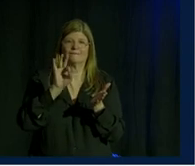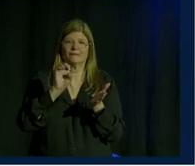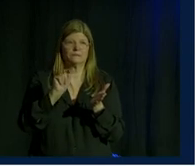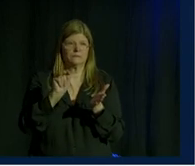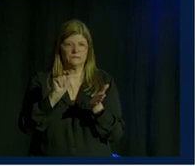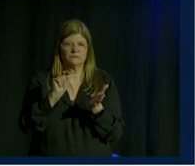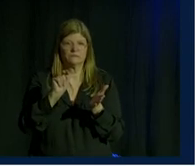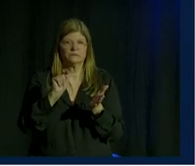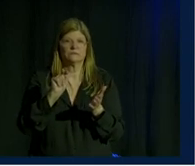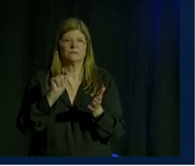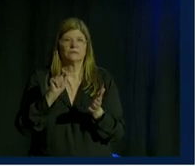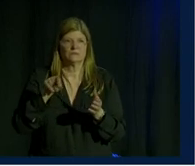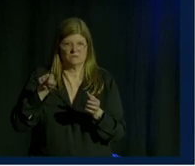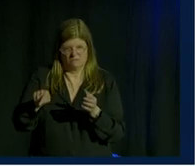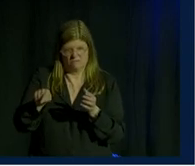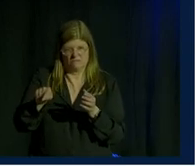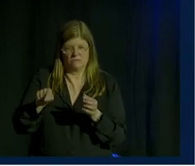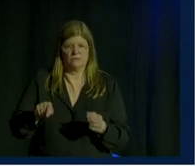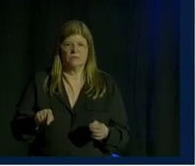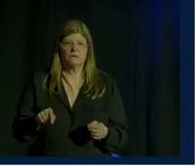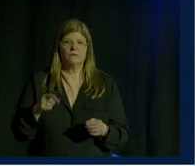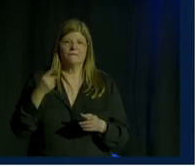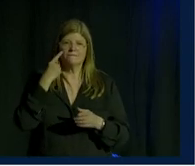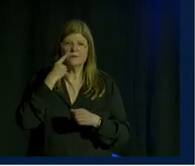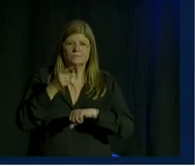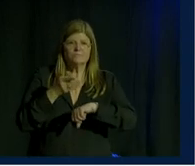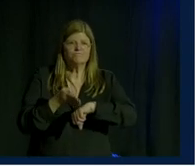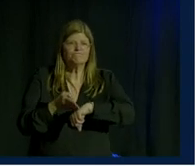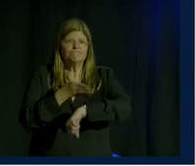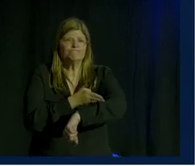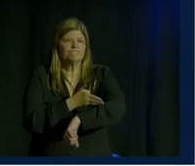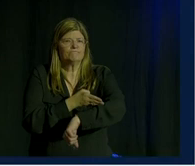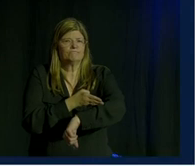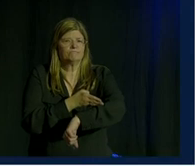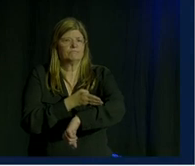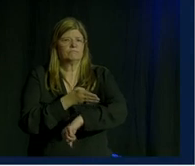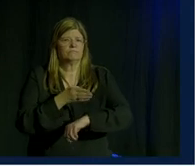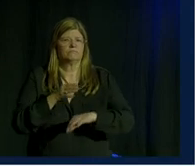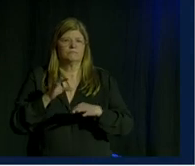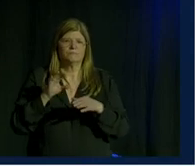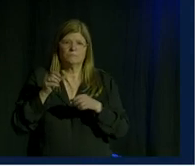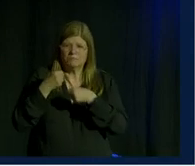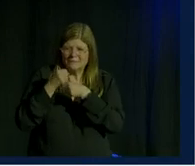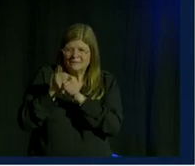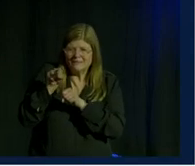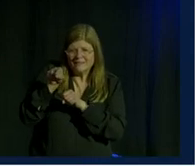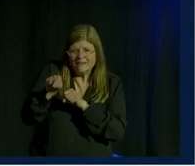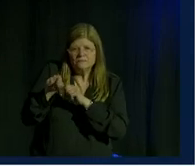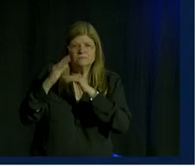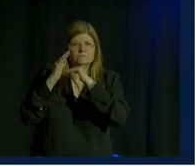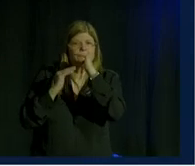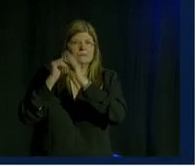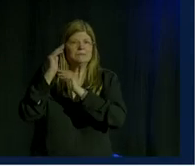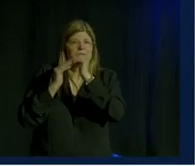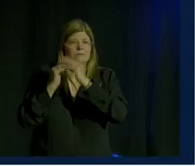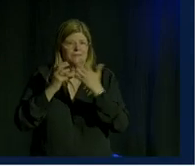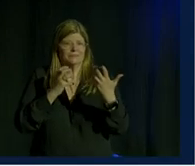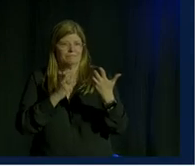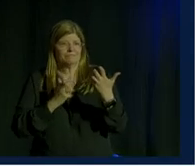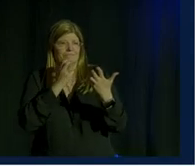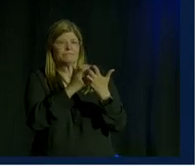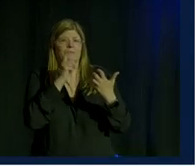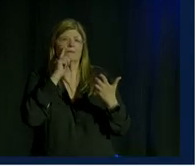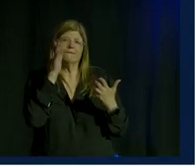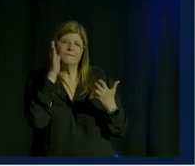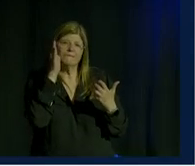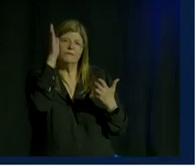for, but it is prudent to design and build and future-proof your buildings so that they're in line with the city's climate goals. You want to invest wisely.